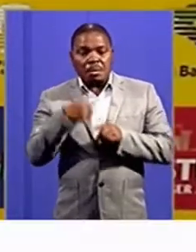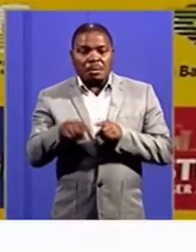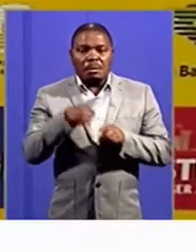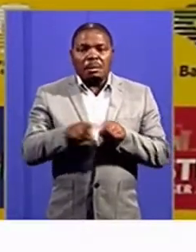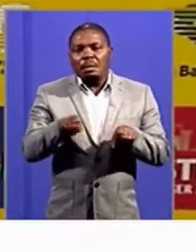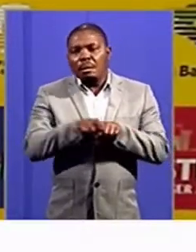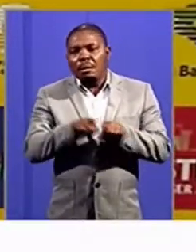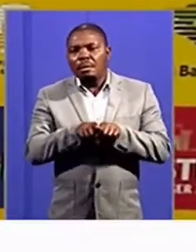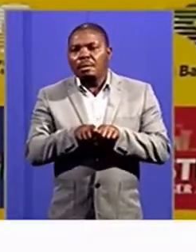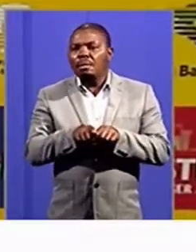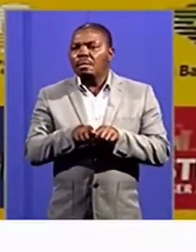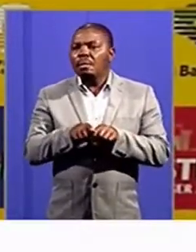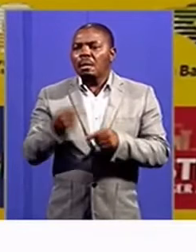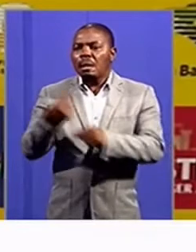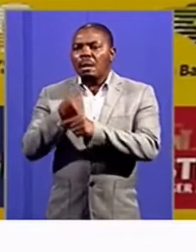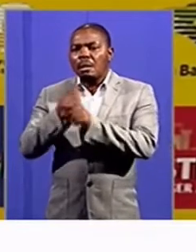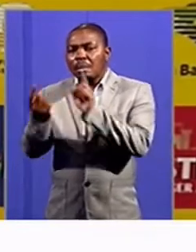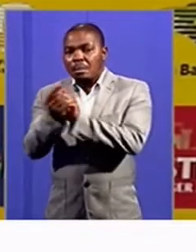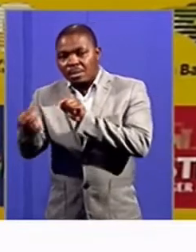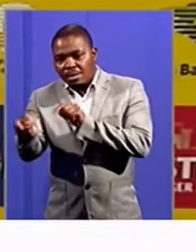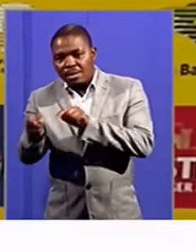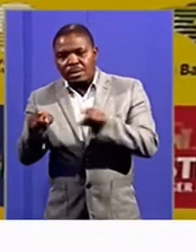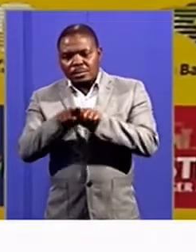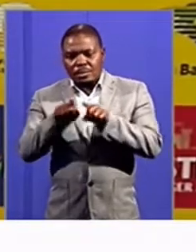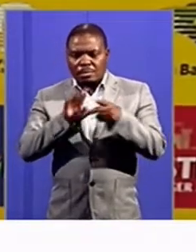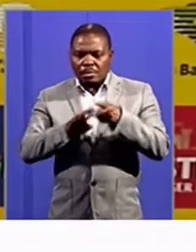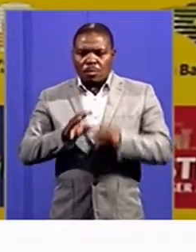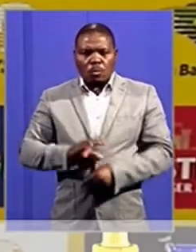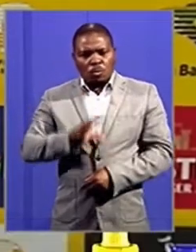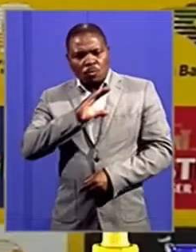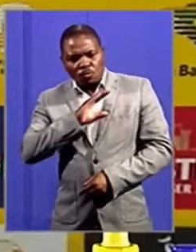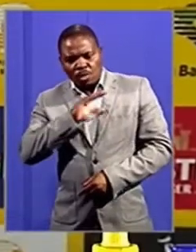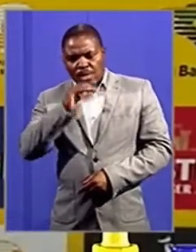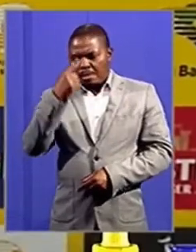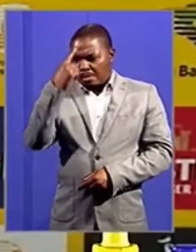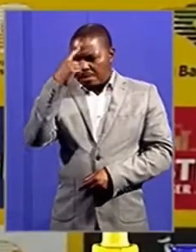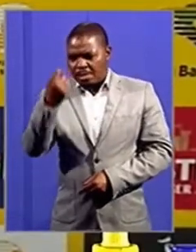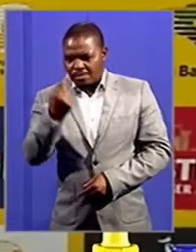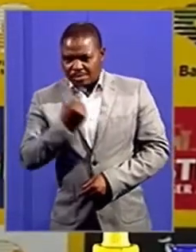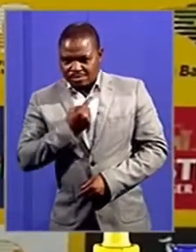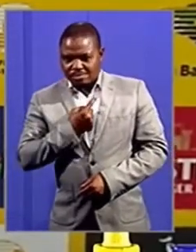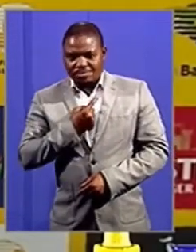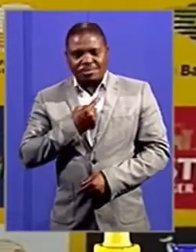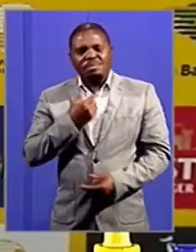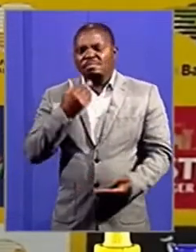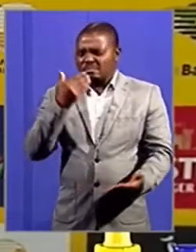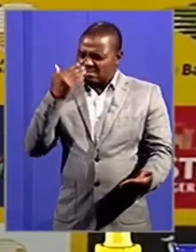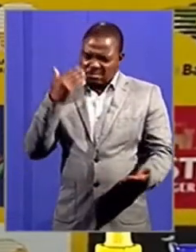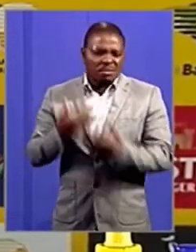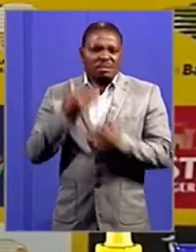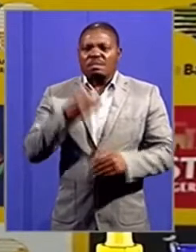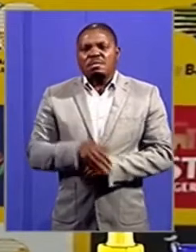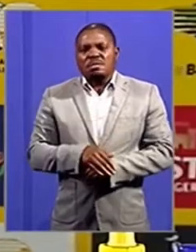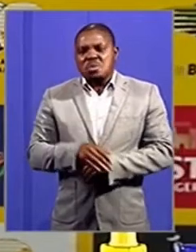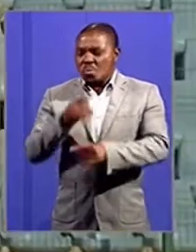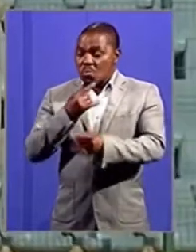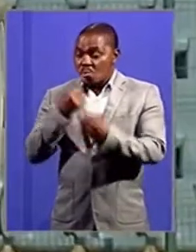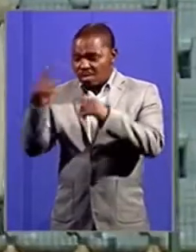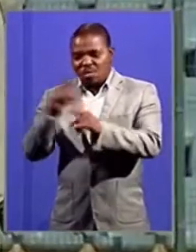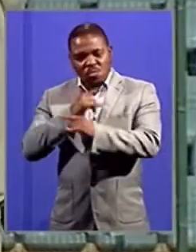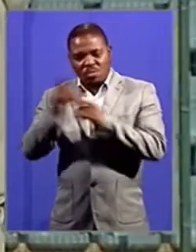like we did against Ghana, with the same confidence and the same belief, I think it's possible to win in